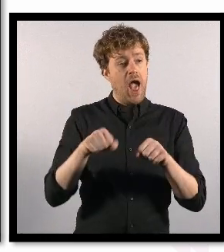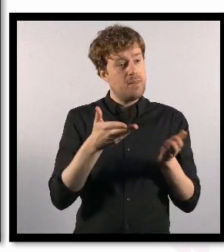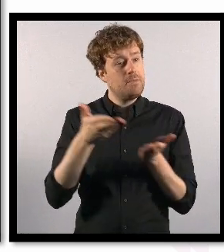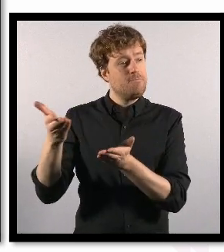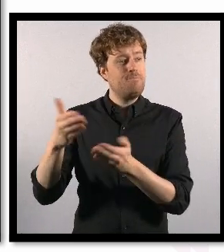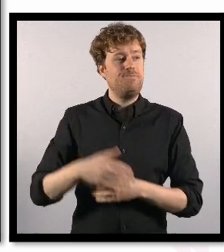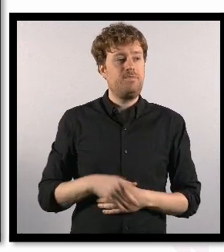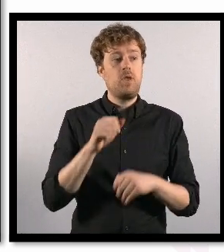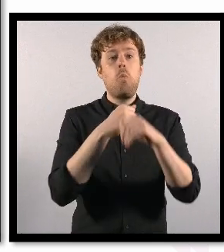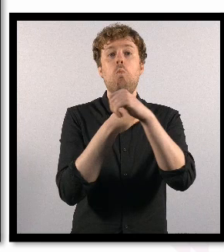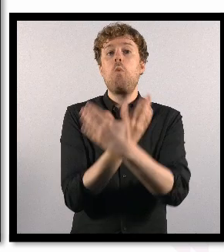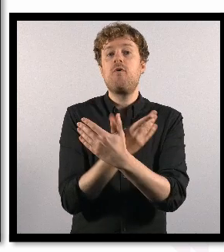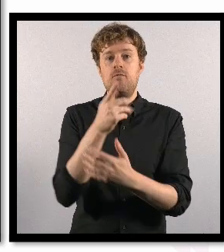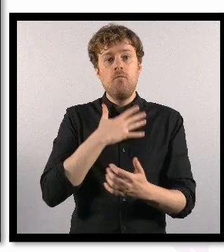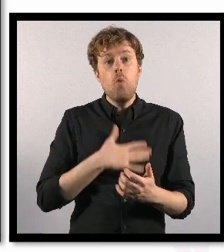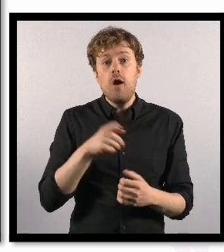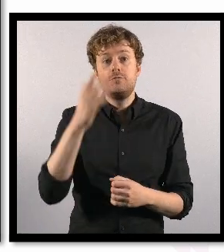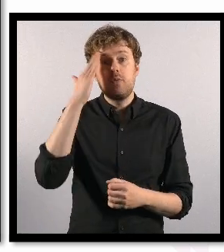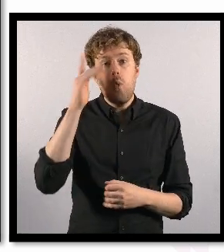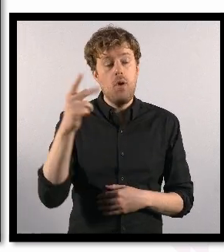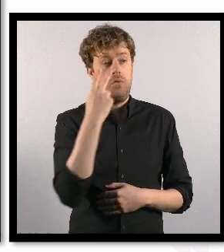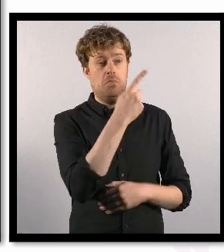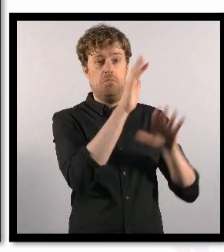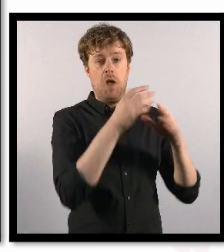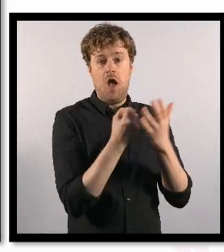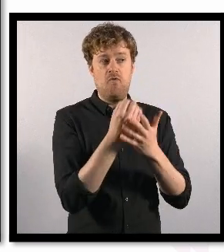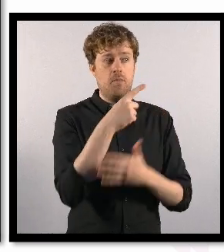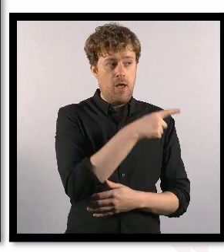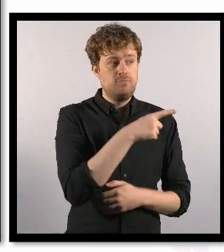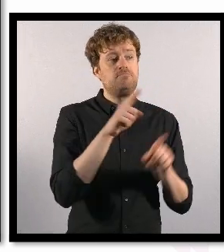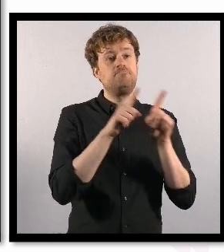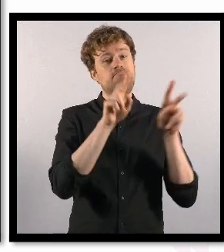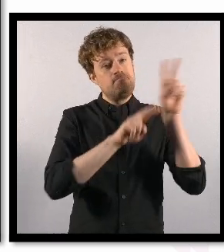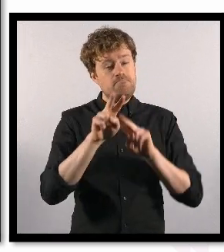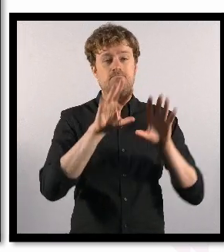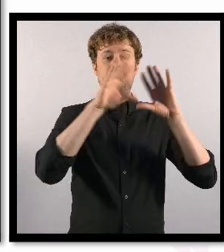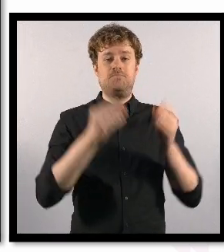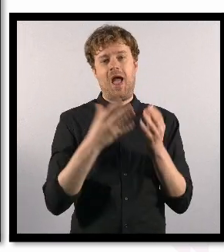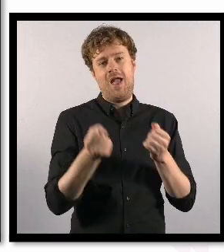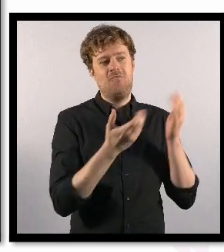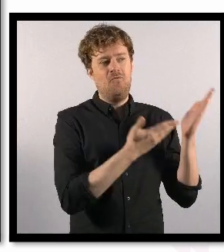to security.apple.com. This is Katie Gamanji, and I look forward